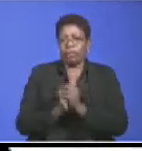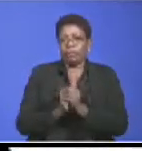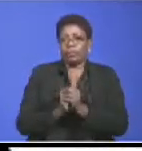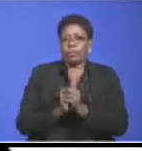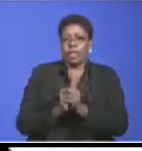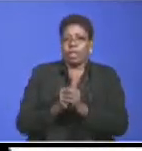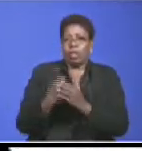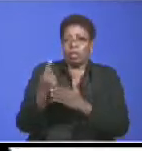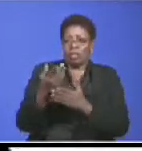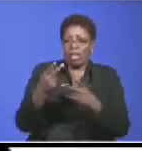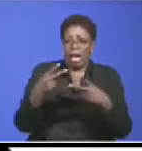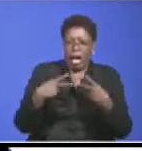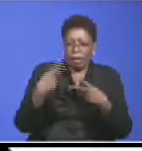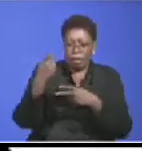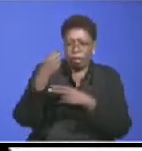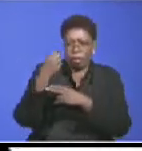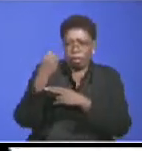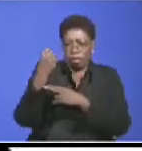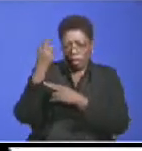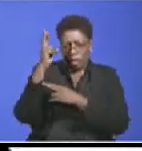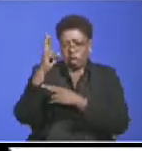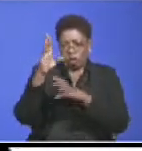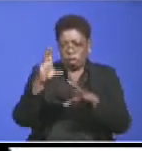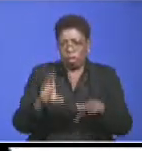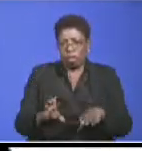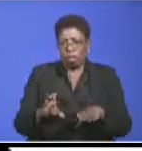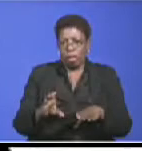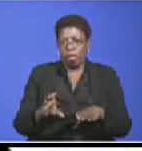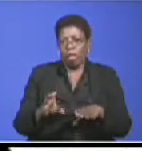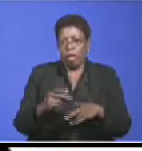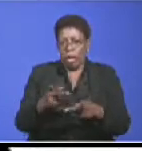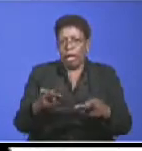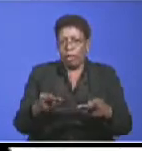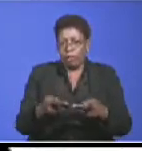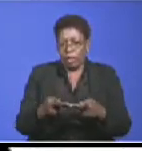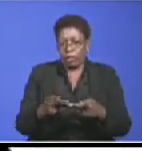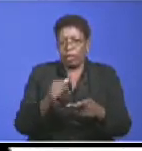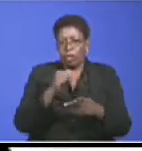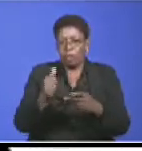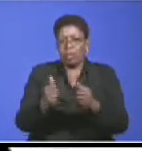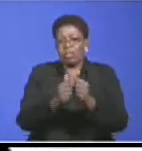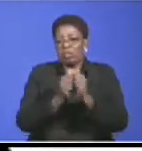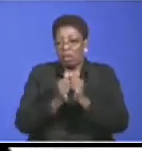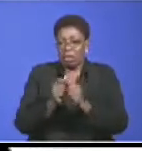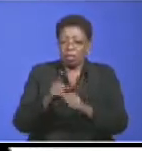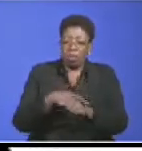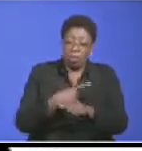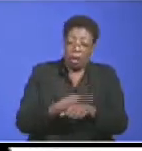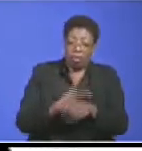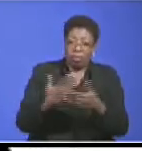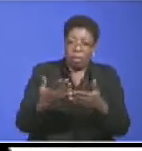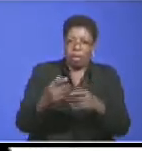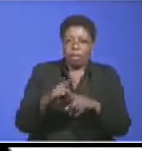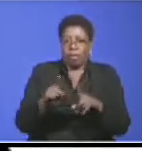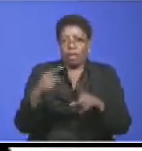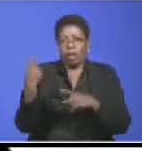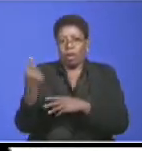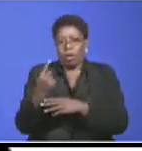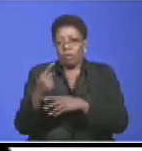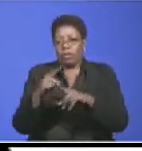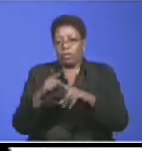usually have a senior citizen association in place. So they haven't been together in a while, you know, because they always get to go